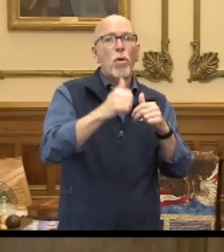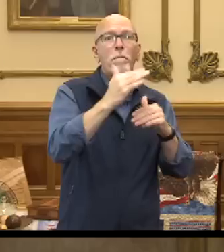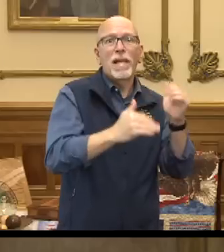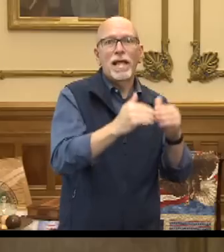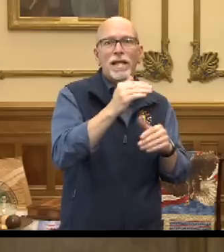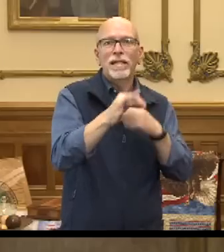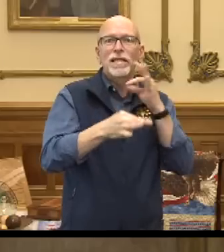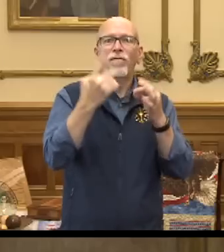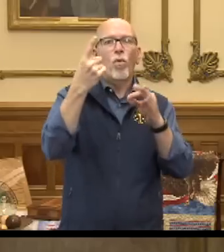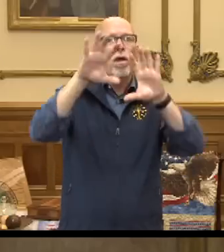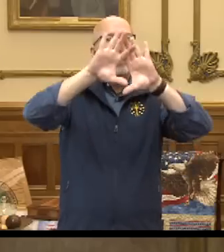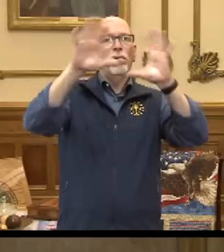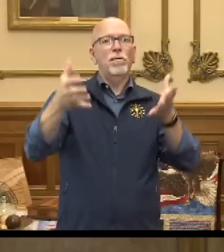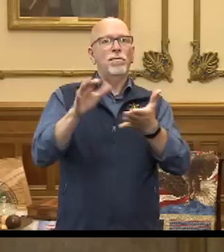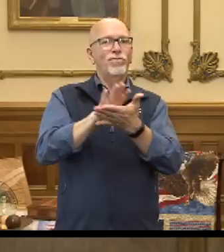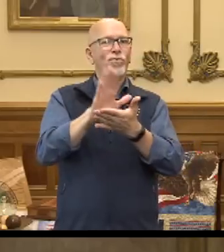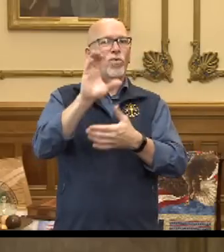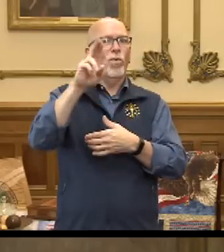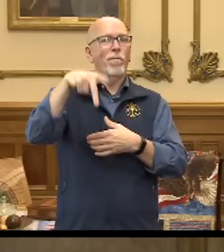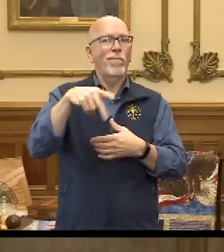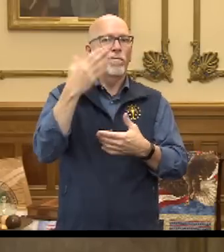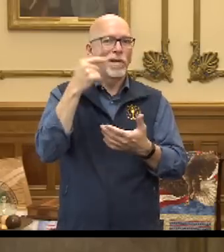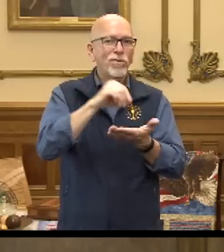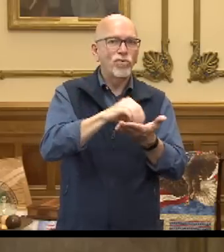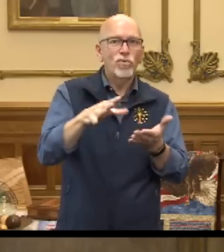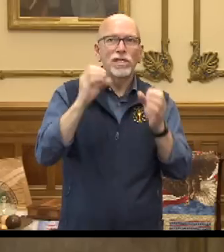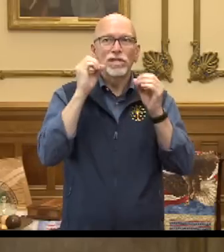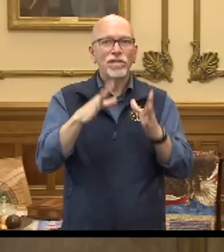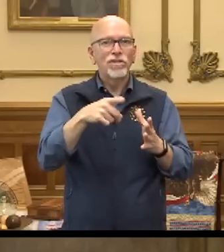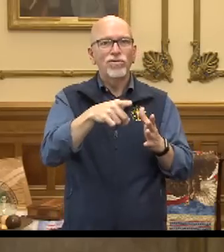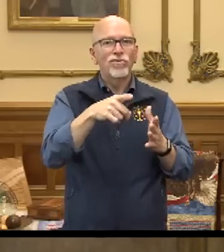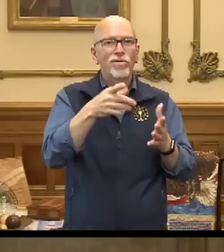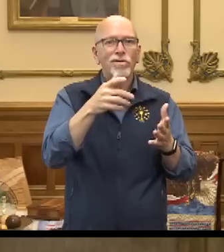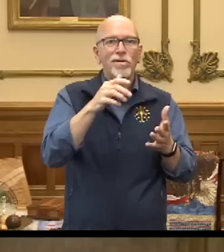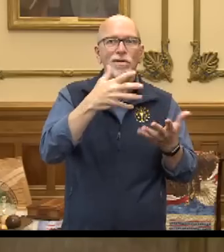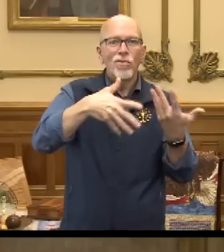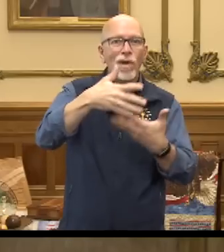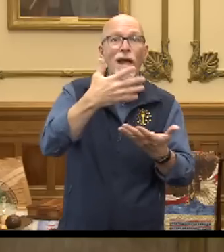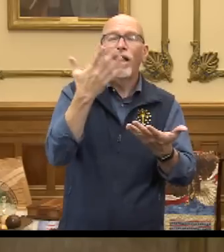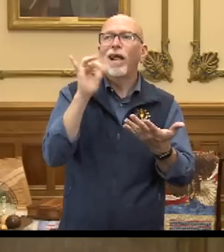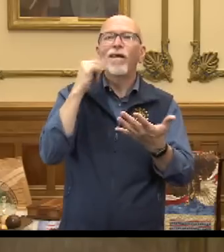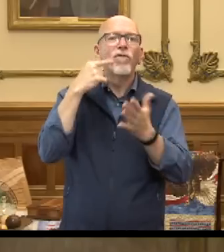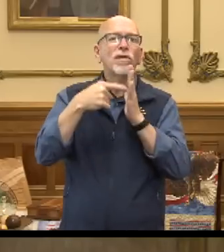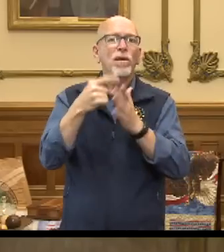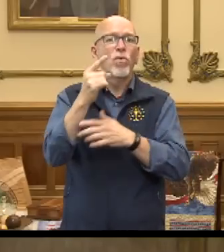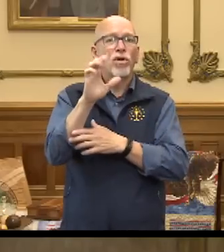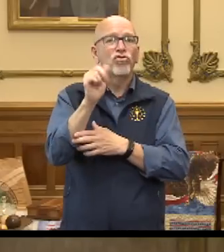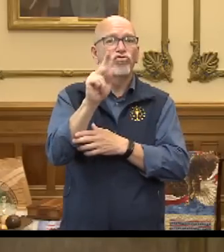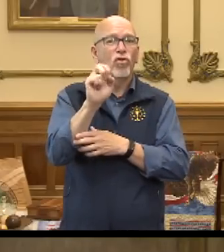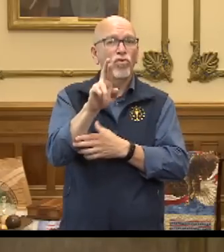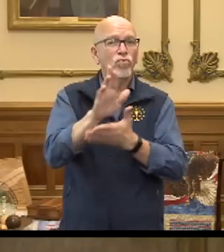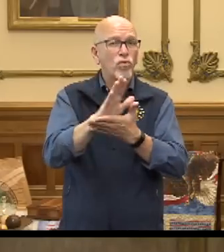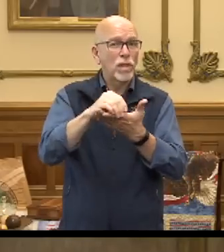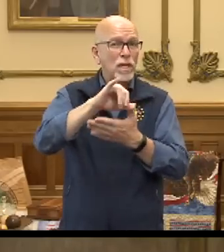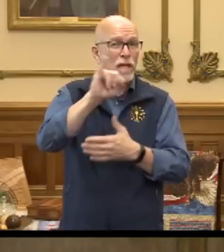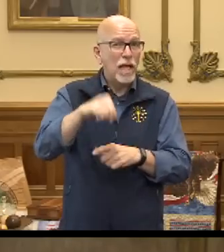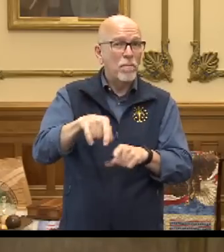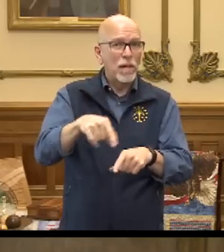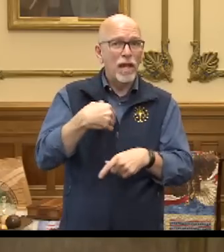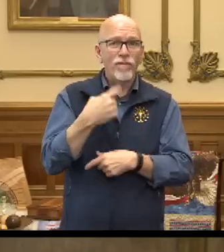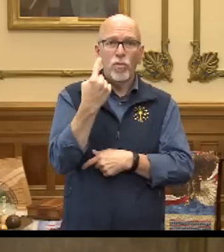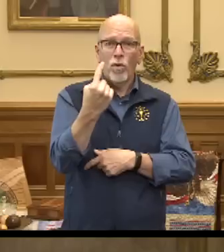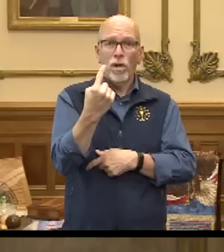under one umbrella because students and teachers are never interacting. For example, there's a charter school in Indianapolis that has